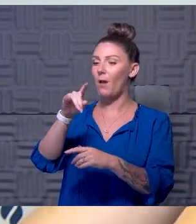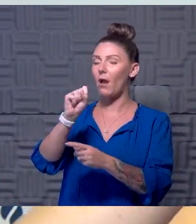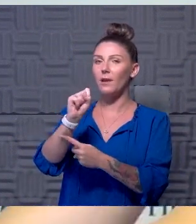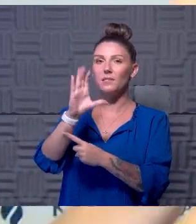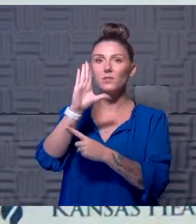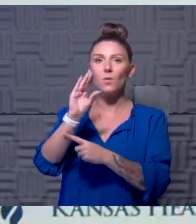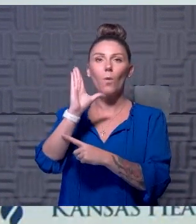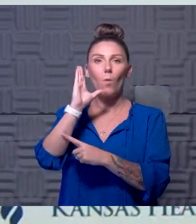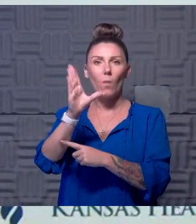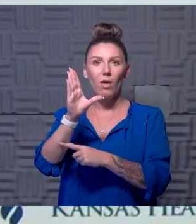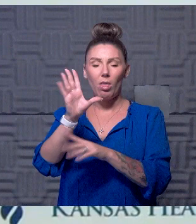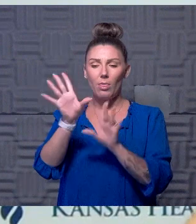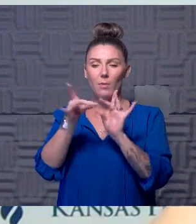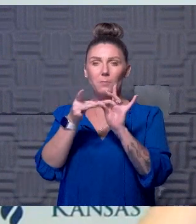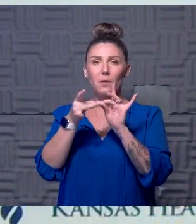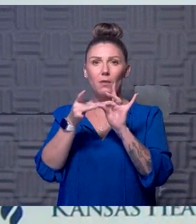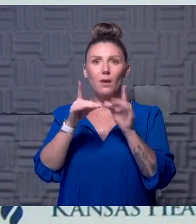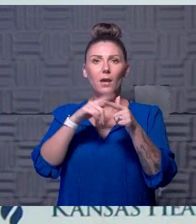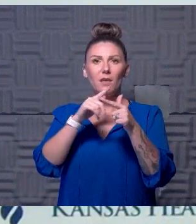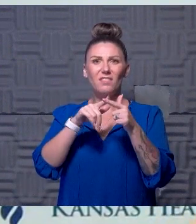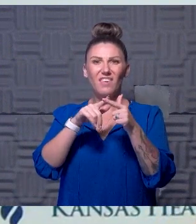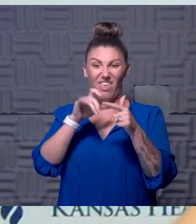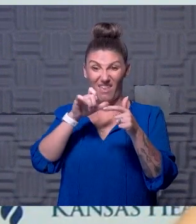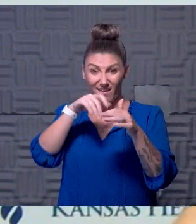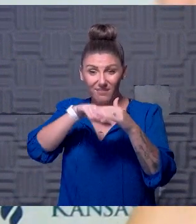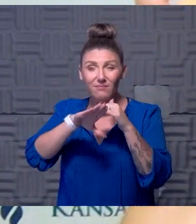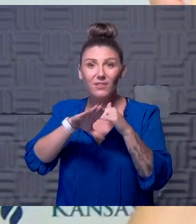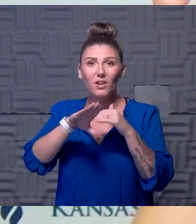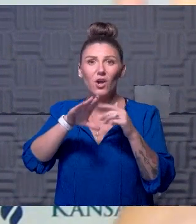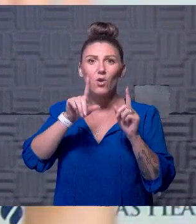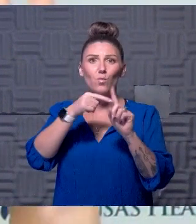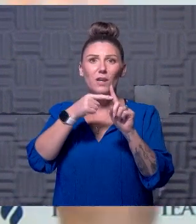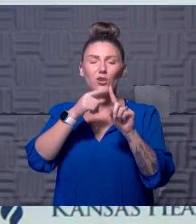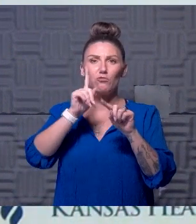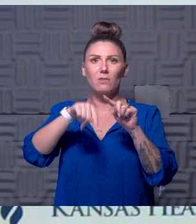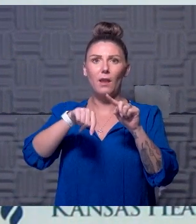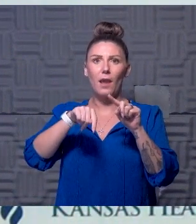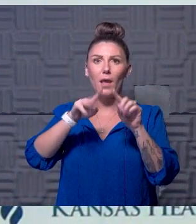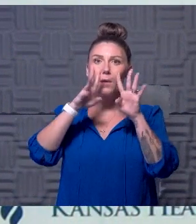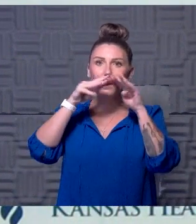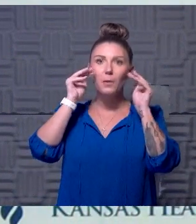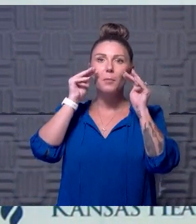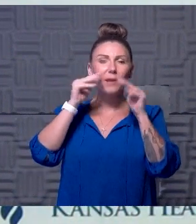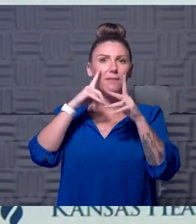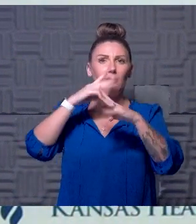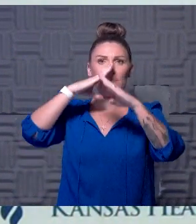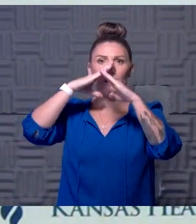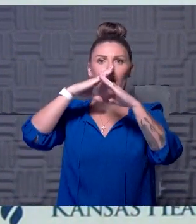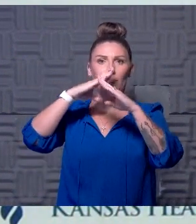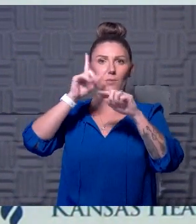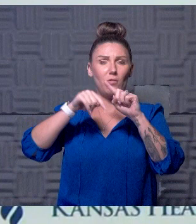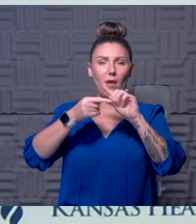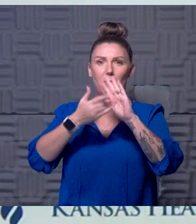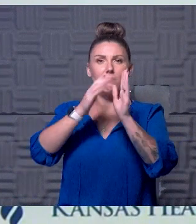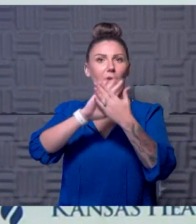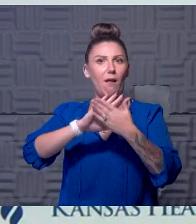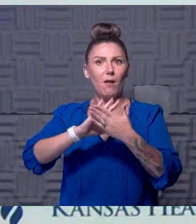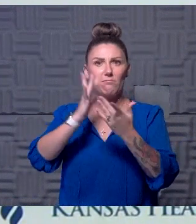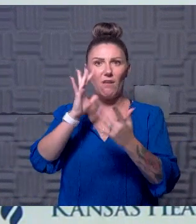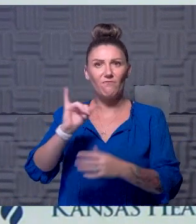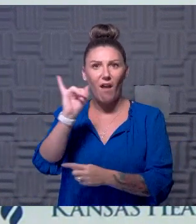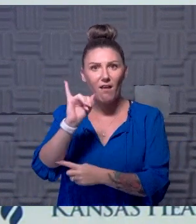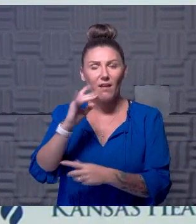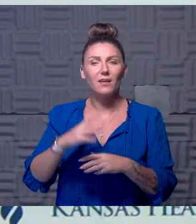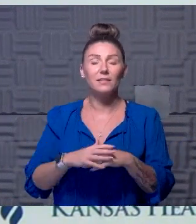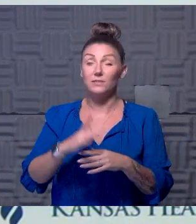coronavirus, which is the entry point. And if it can't even open the door to your body, then you can't get infected. So it is actually a very smart mechanism.